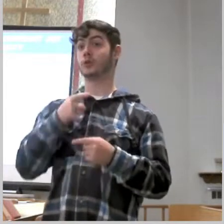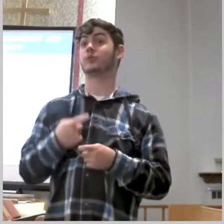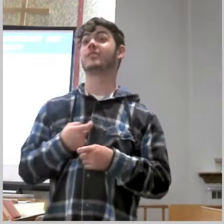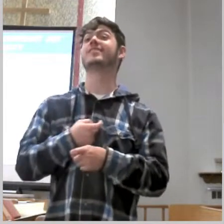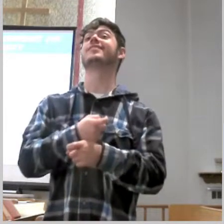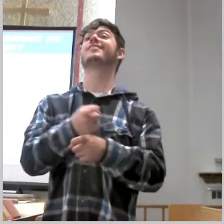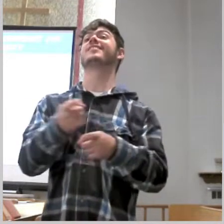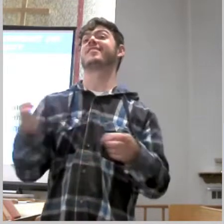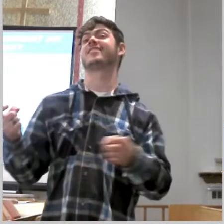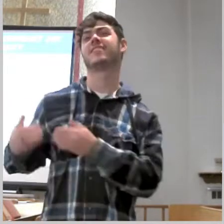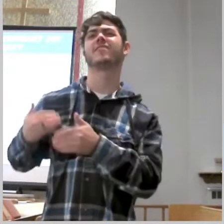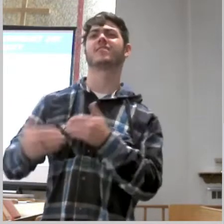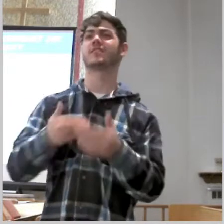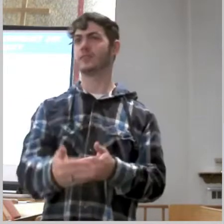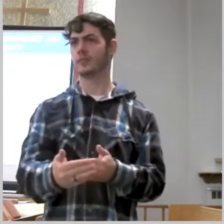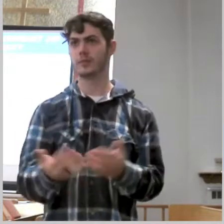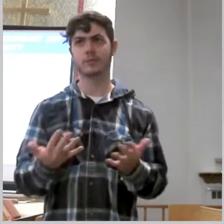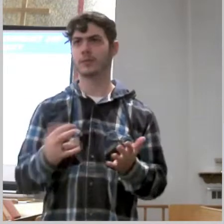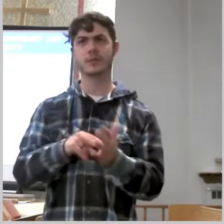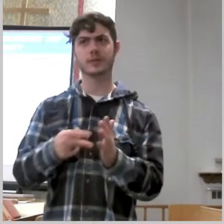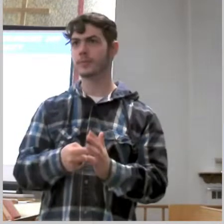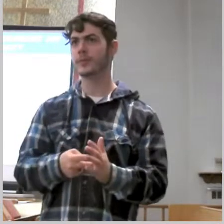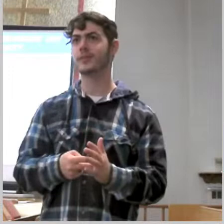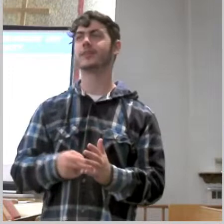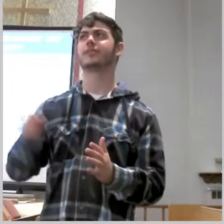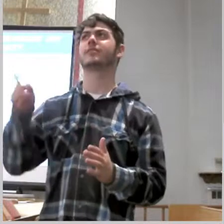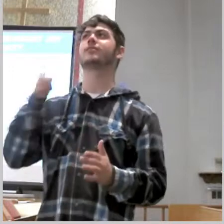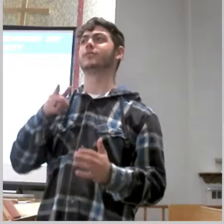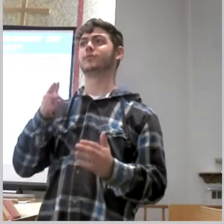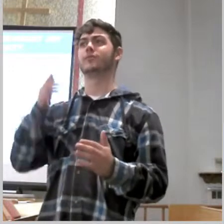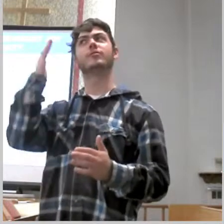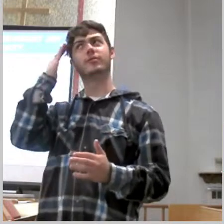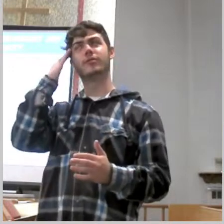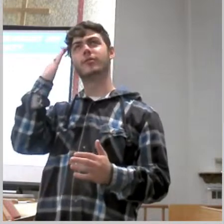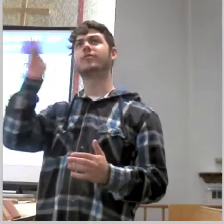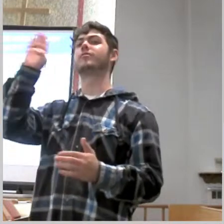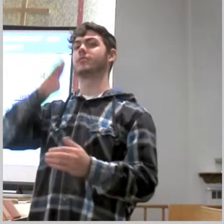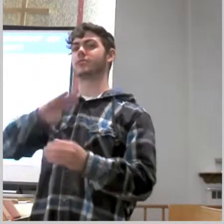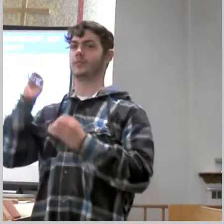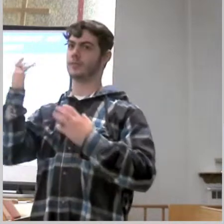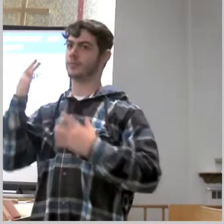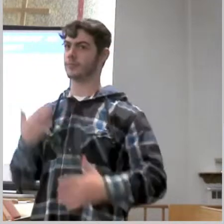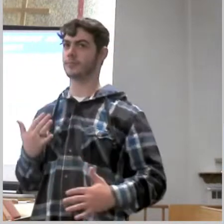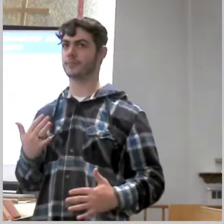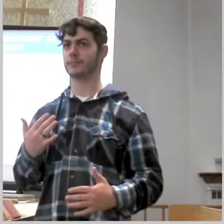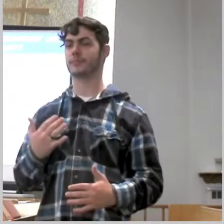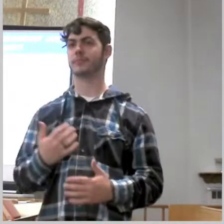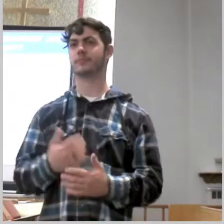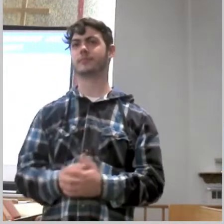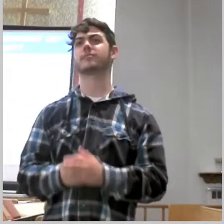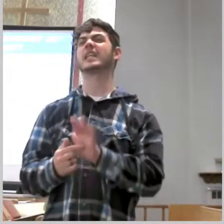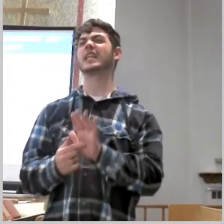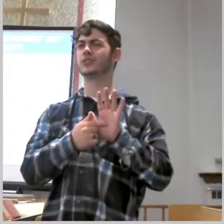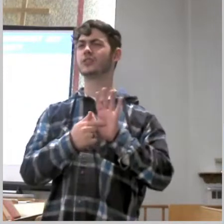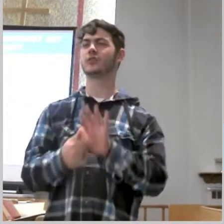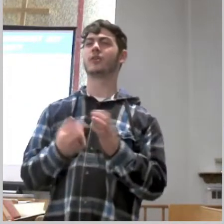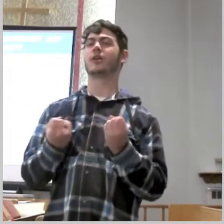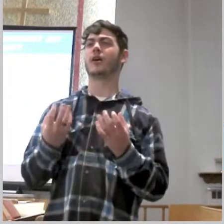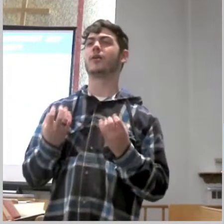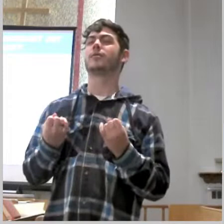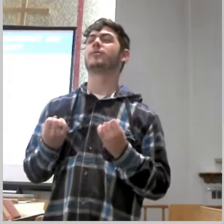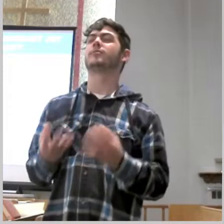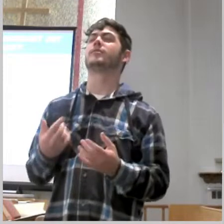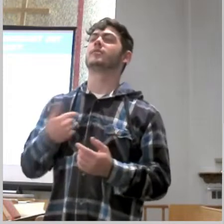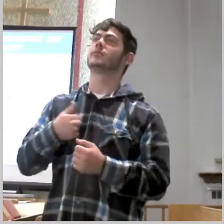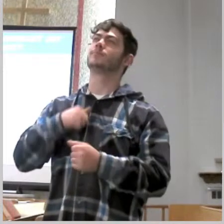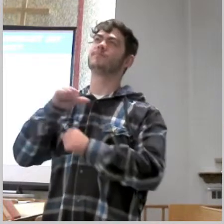grace of God in my life. My giving reflects how much I am in tune with God's grace. And